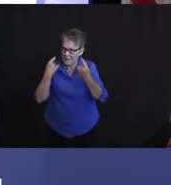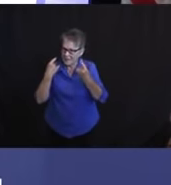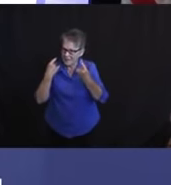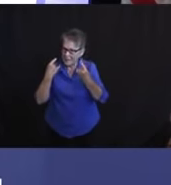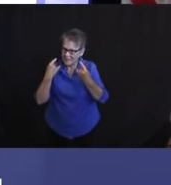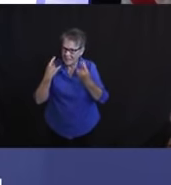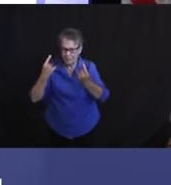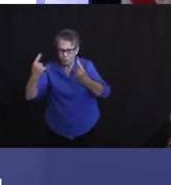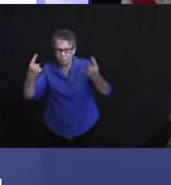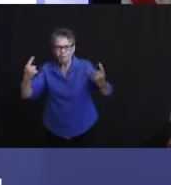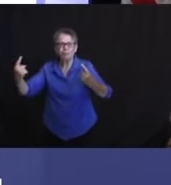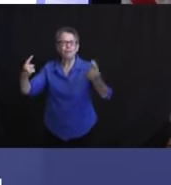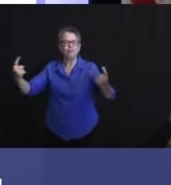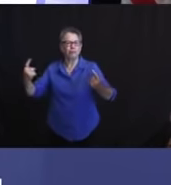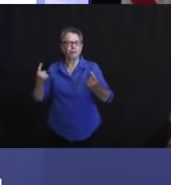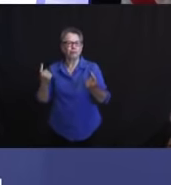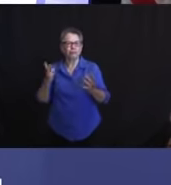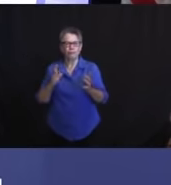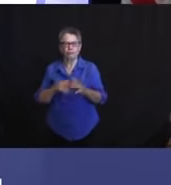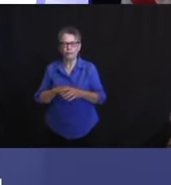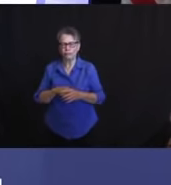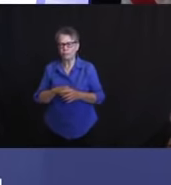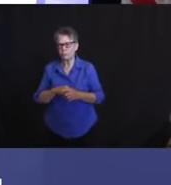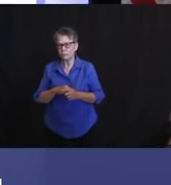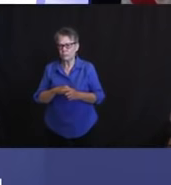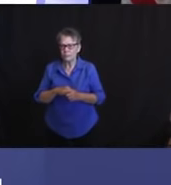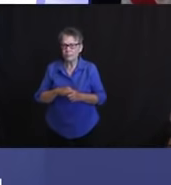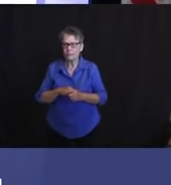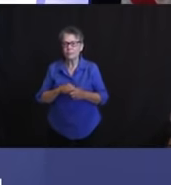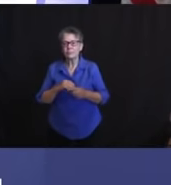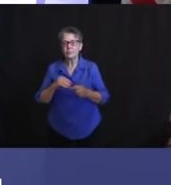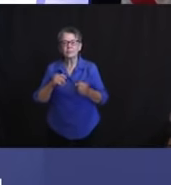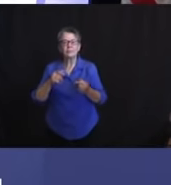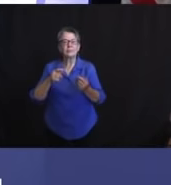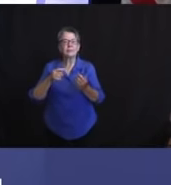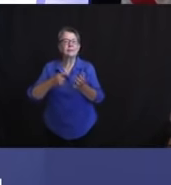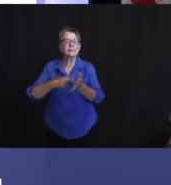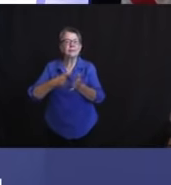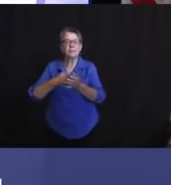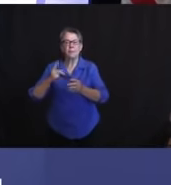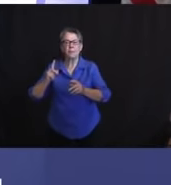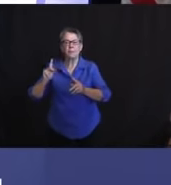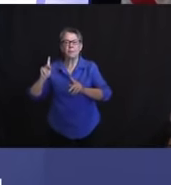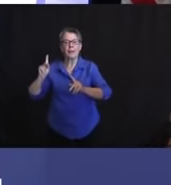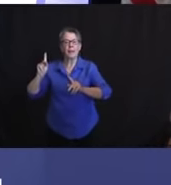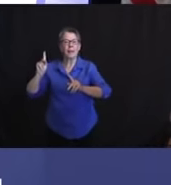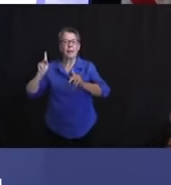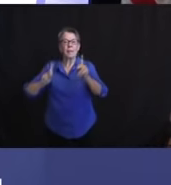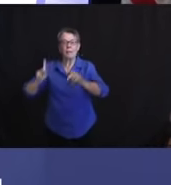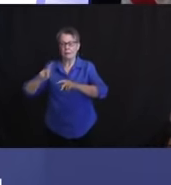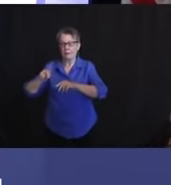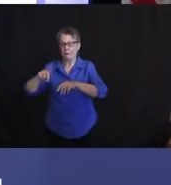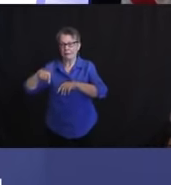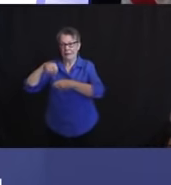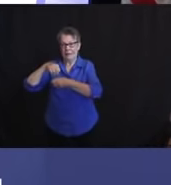with lower ceilings, reduced ventilation, and most of the time would not be wearing a face covering.